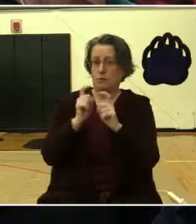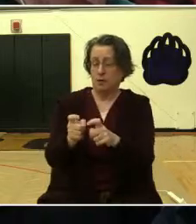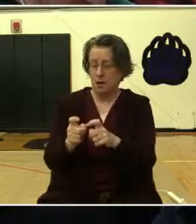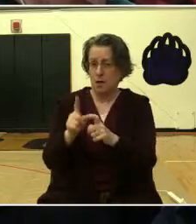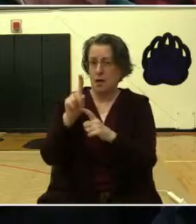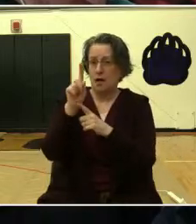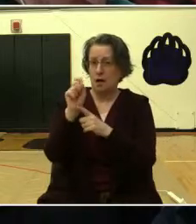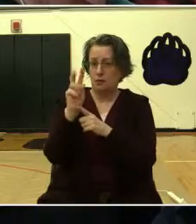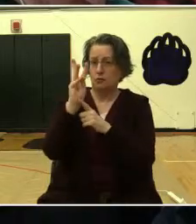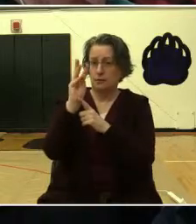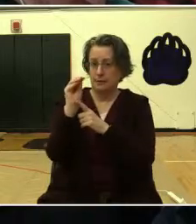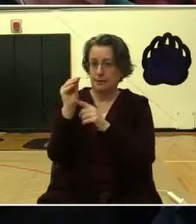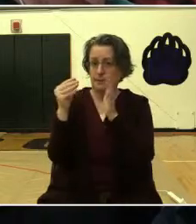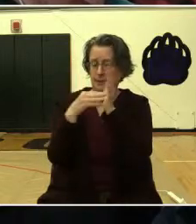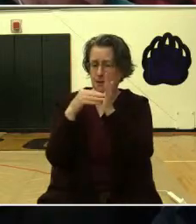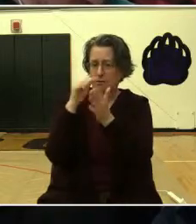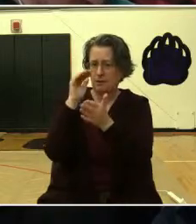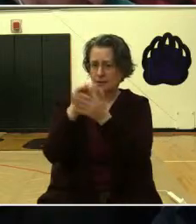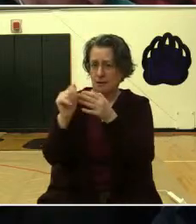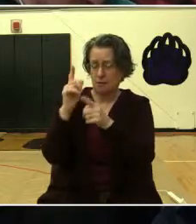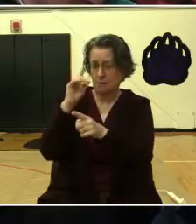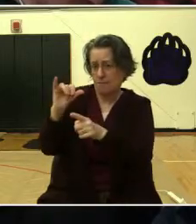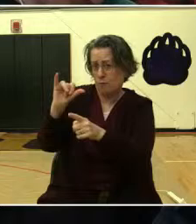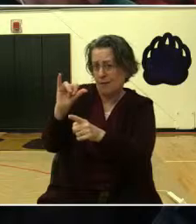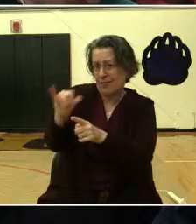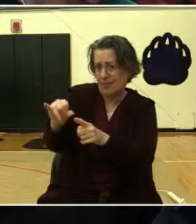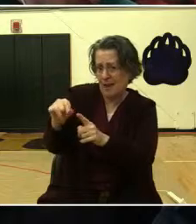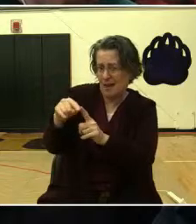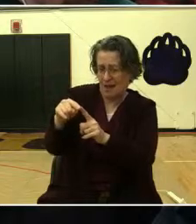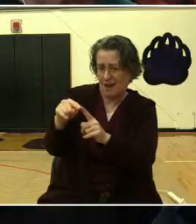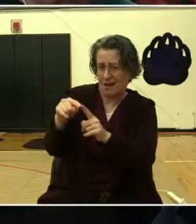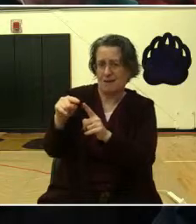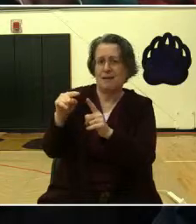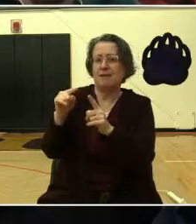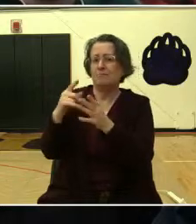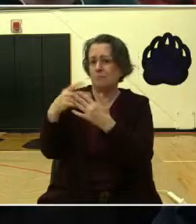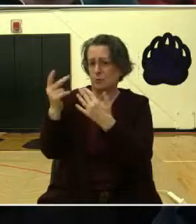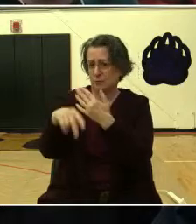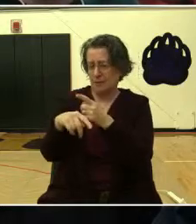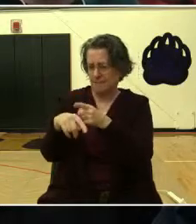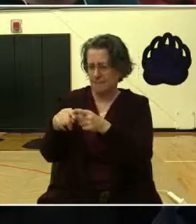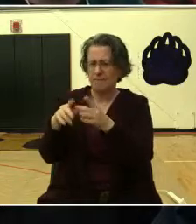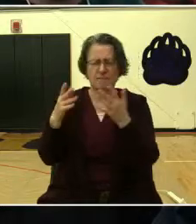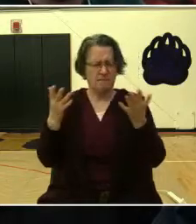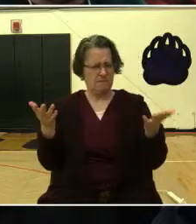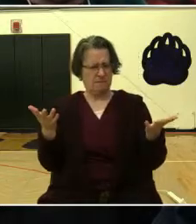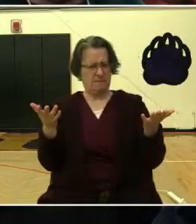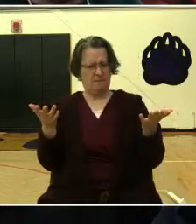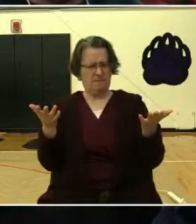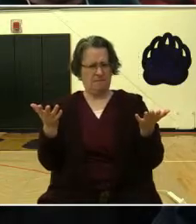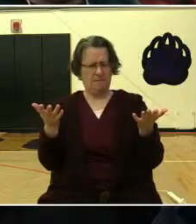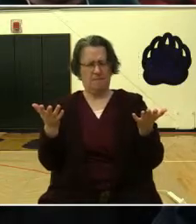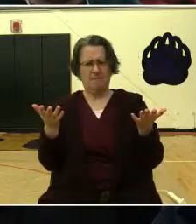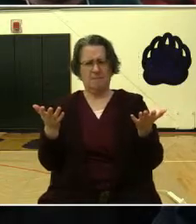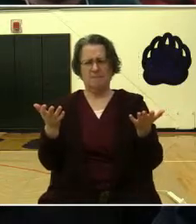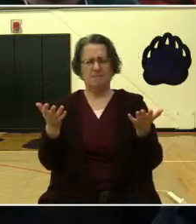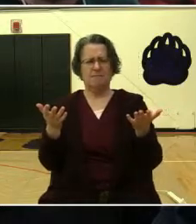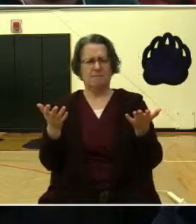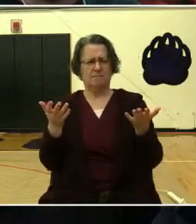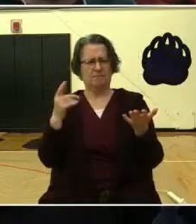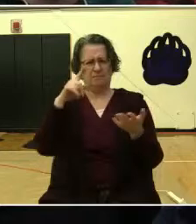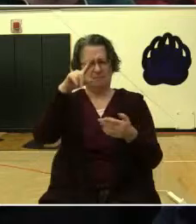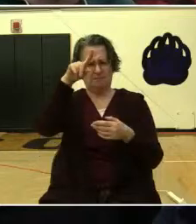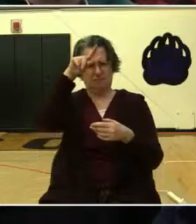$160,000 for that purpose so I was just wondering why um is that put into